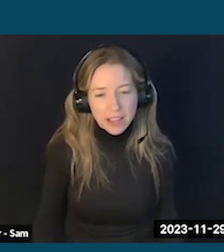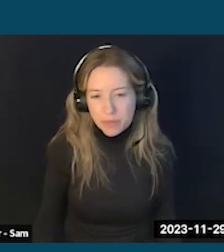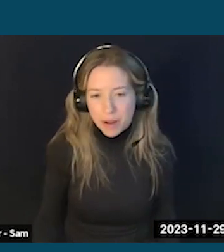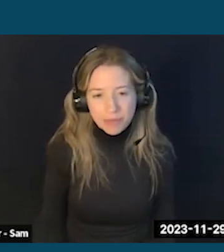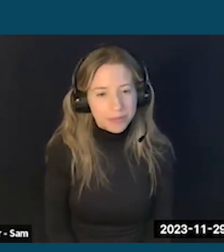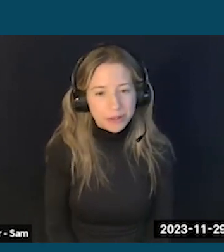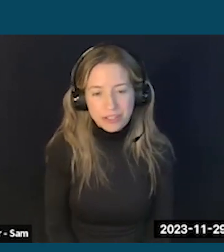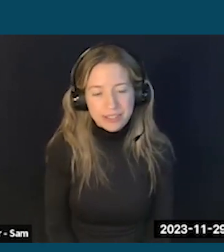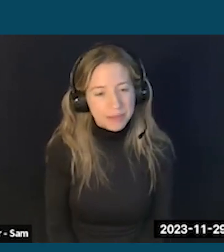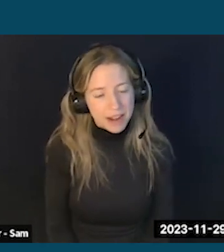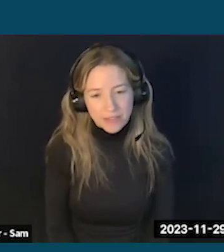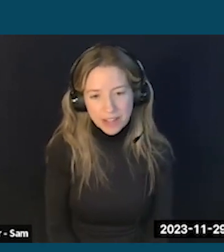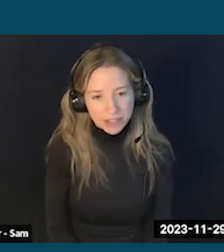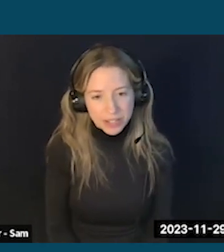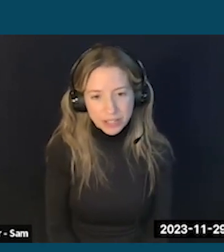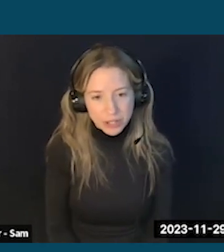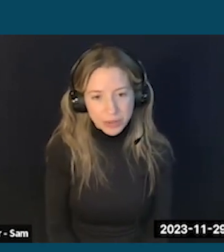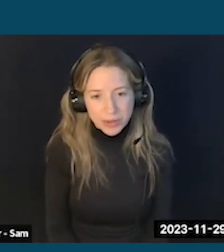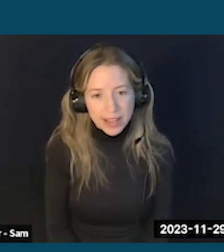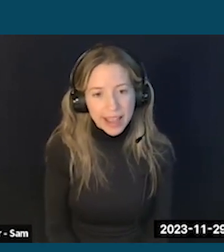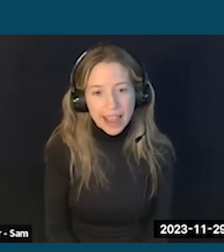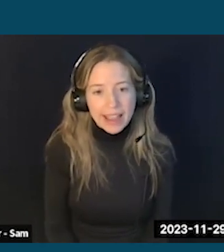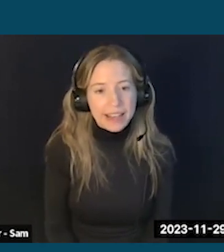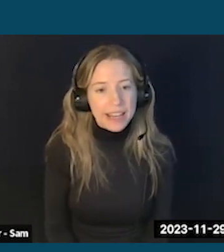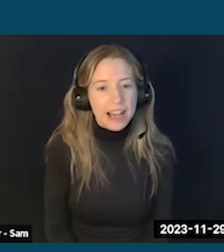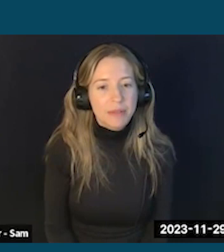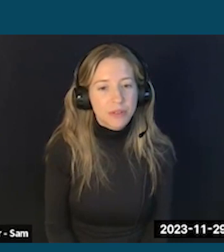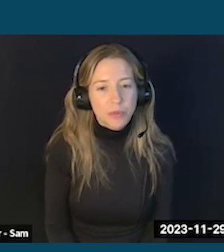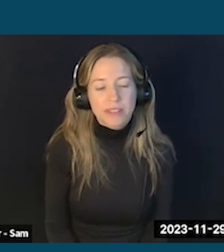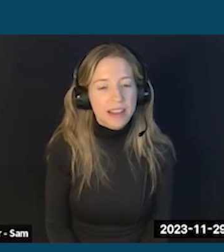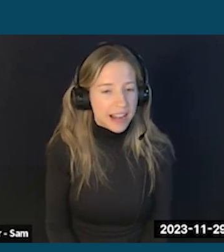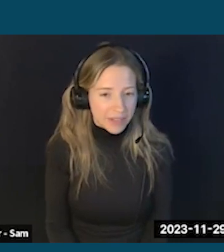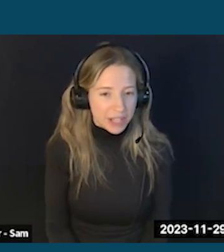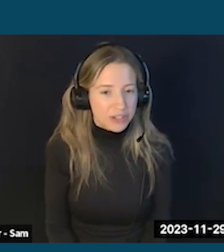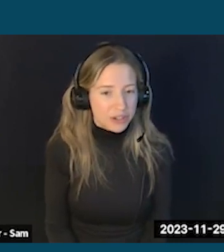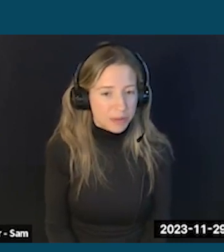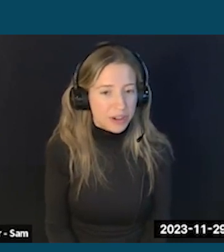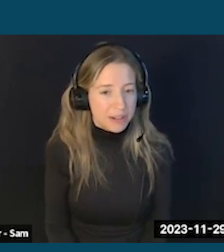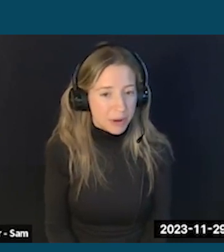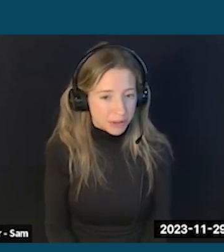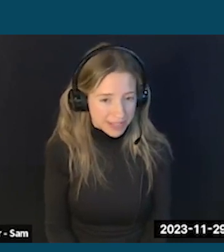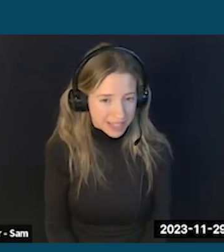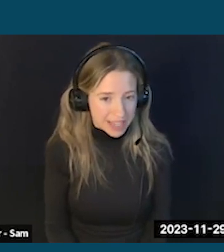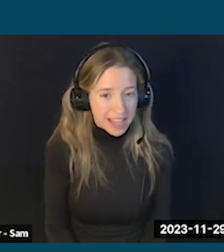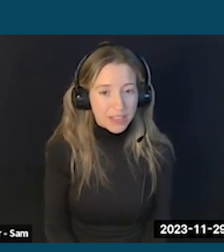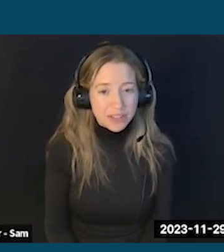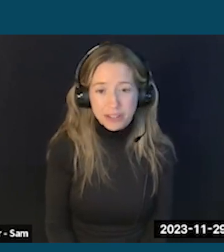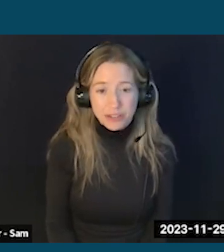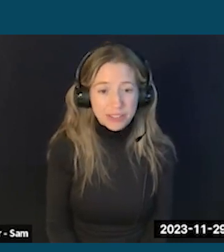a tech problem or just some kind of connection issue. And so it was not having an interpreter in